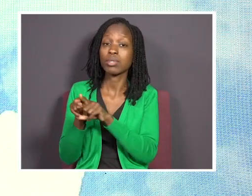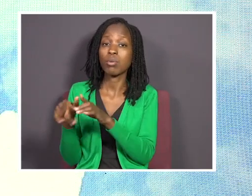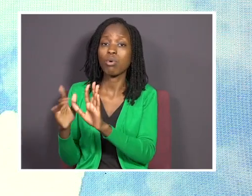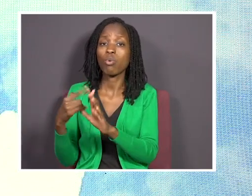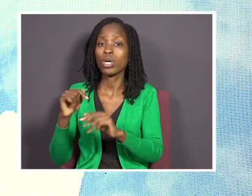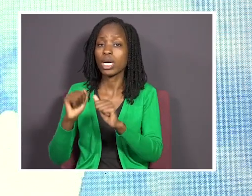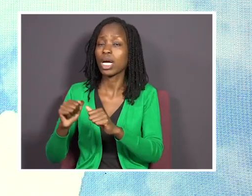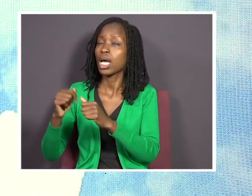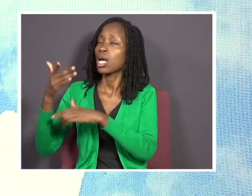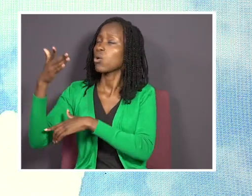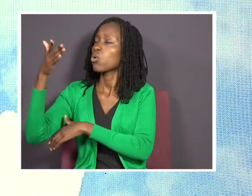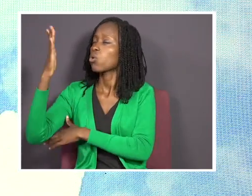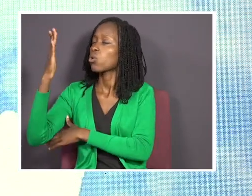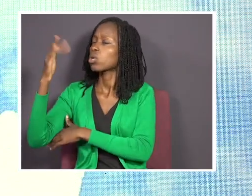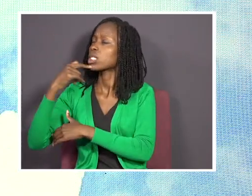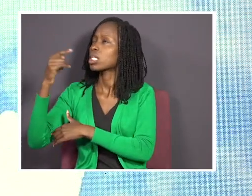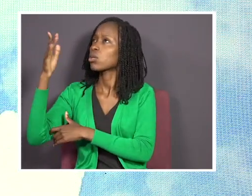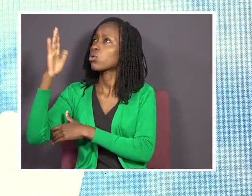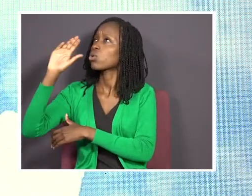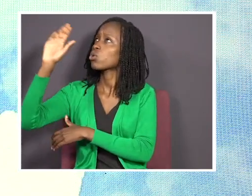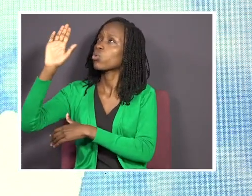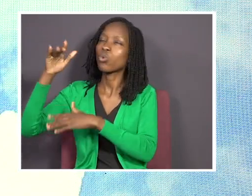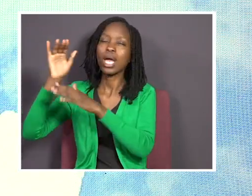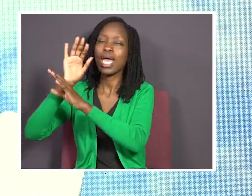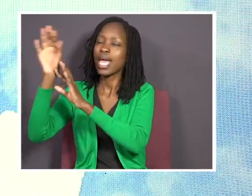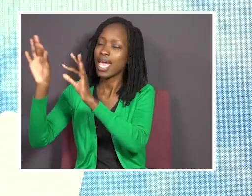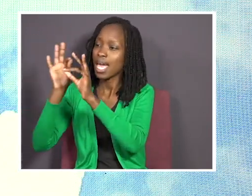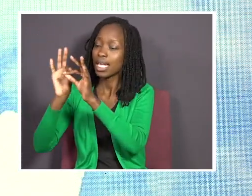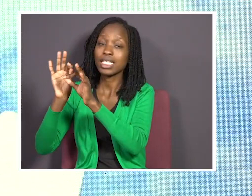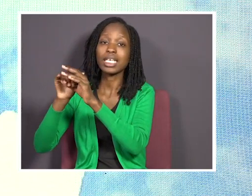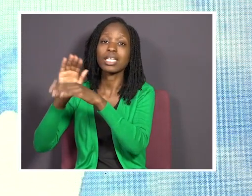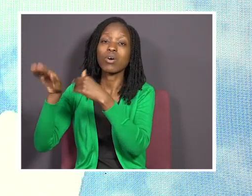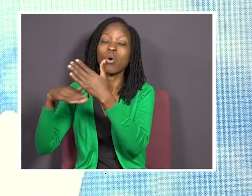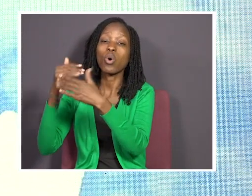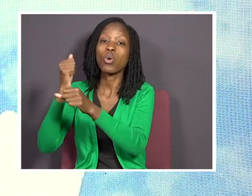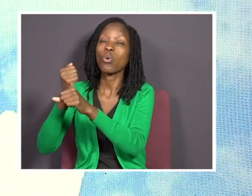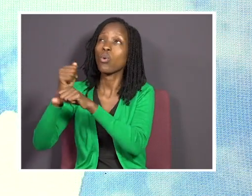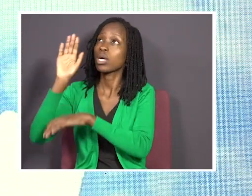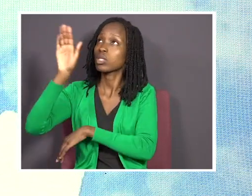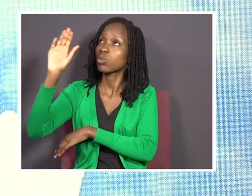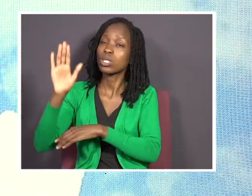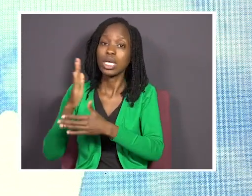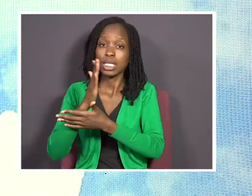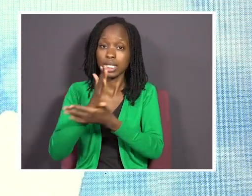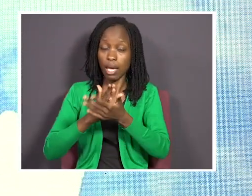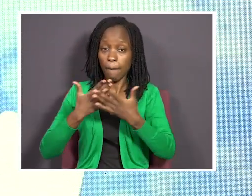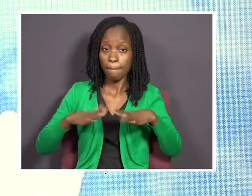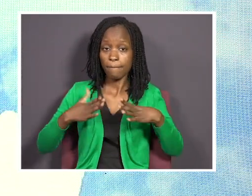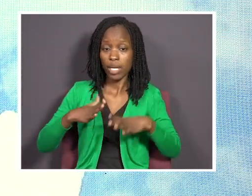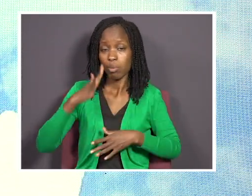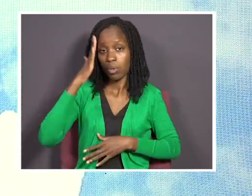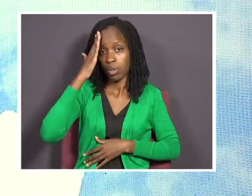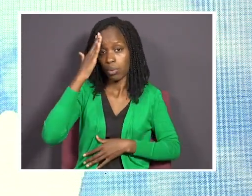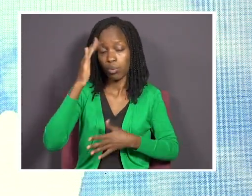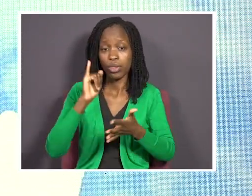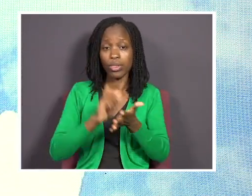we can go to God and say, God, you are excellent in all your works. Some people will know that